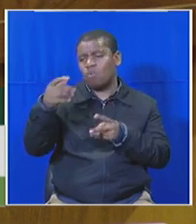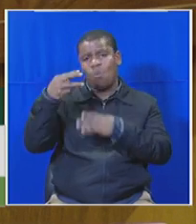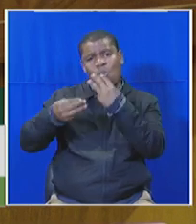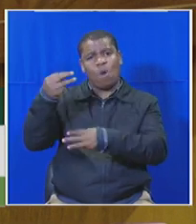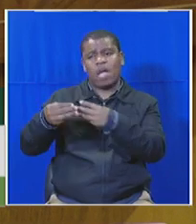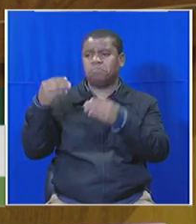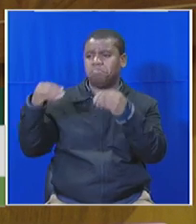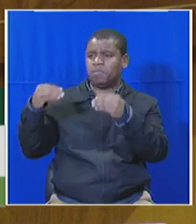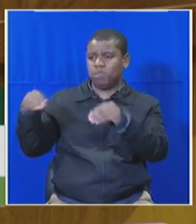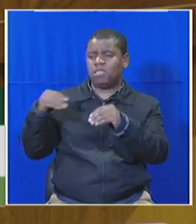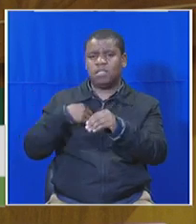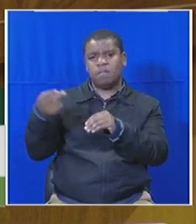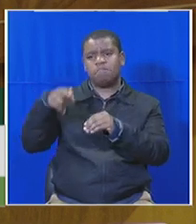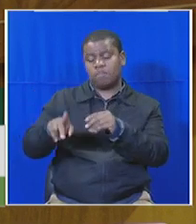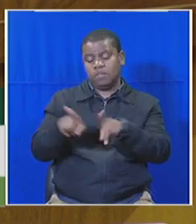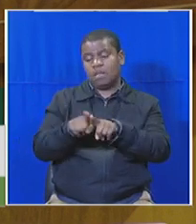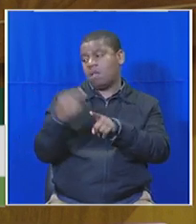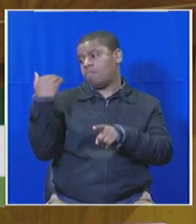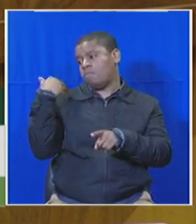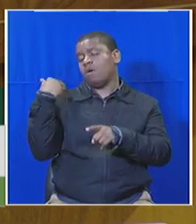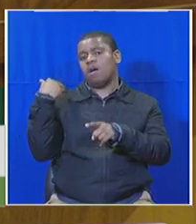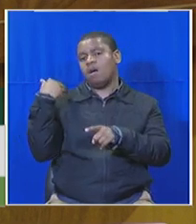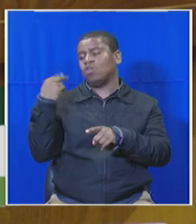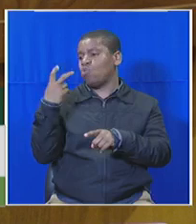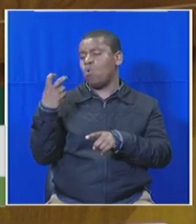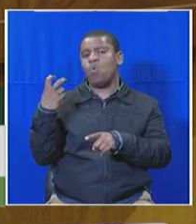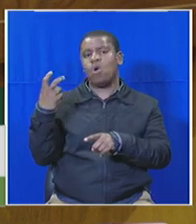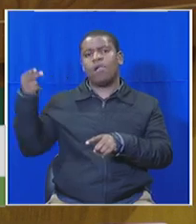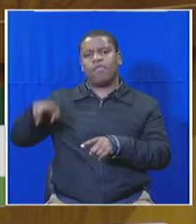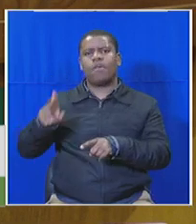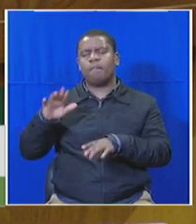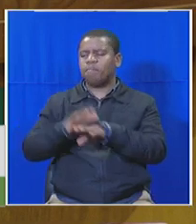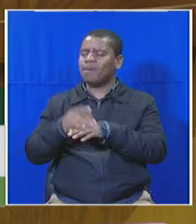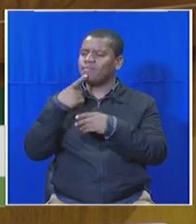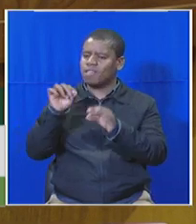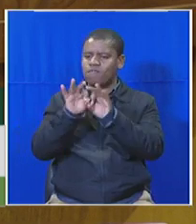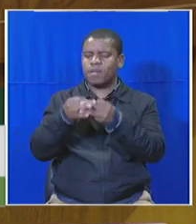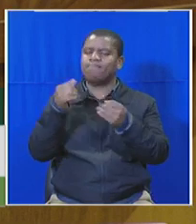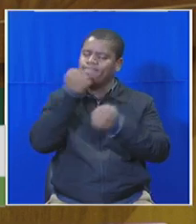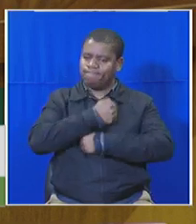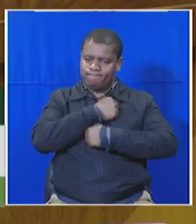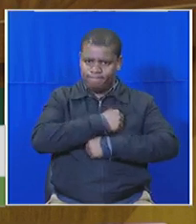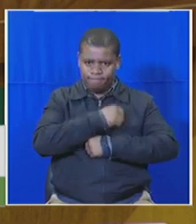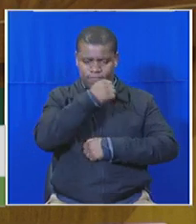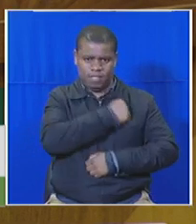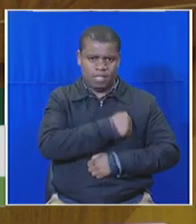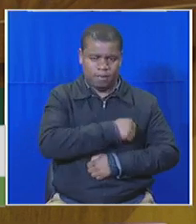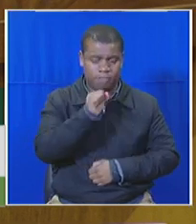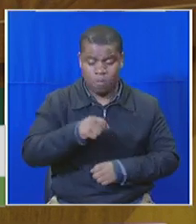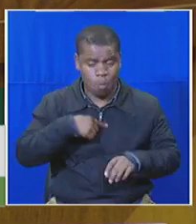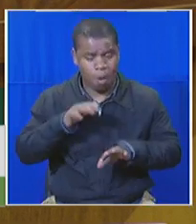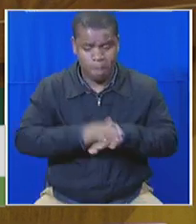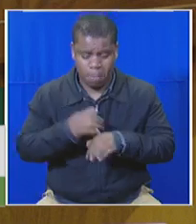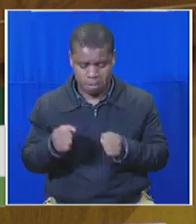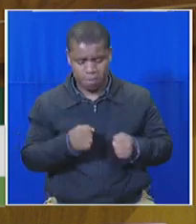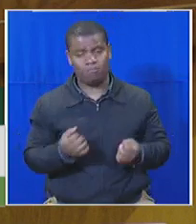including the 2 detectives murdered in Dobsonville yesterday. The brazenness of the attacks on police officers leaves one shocked and, to